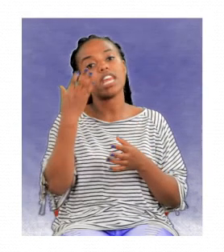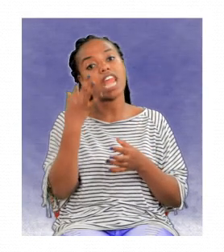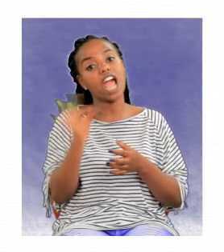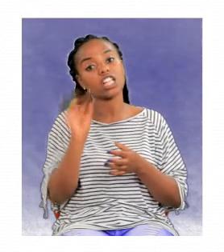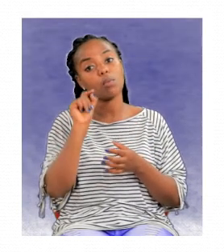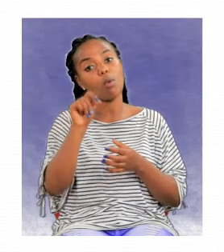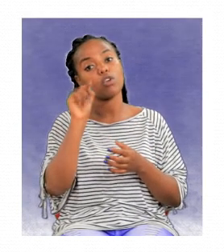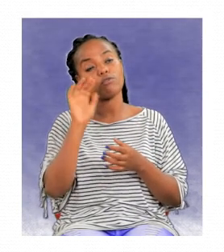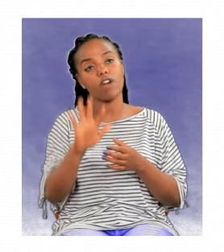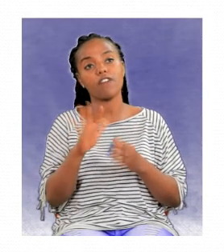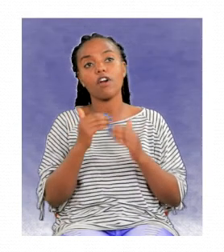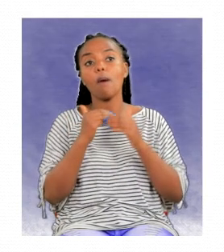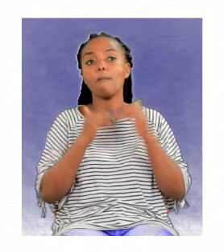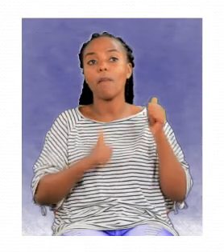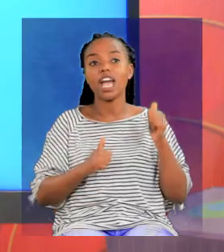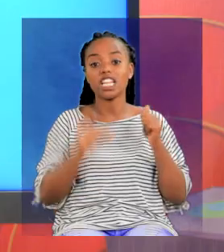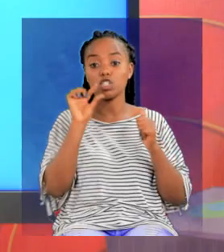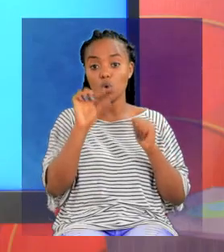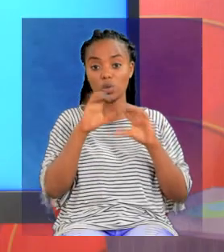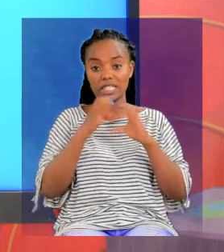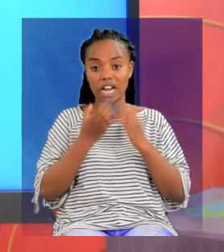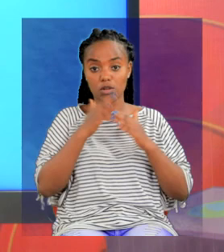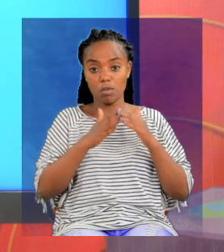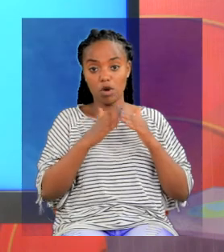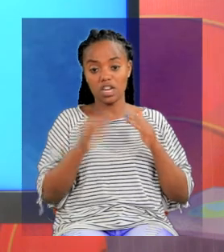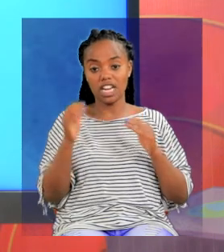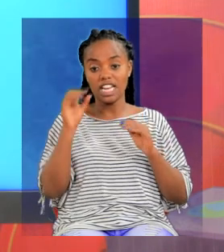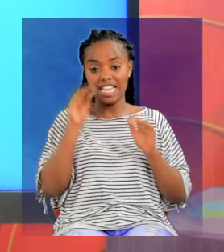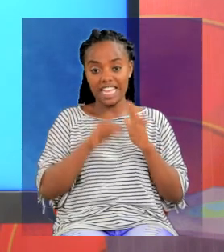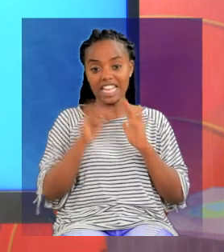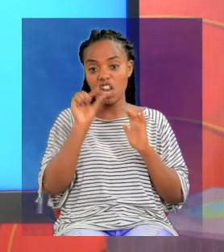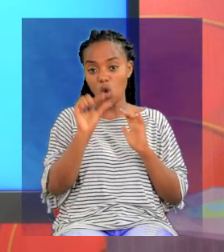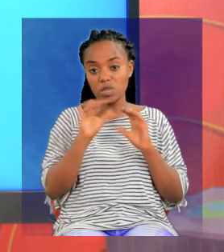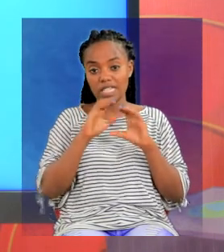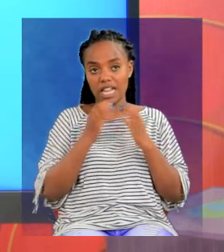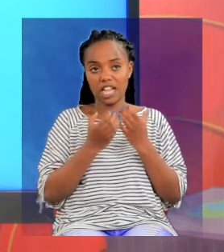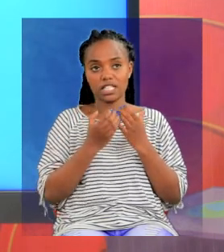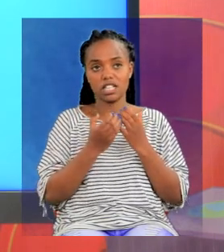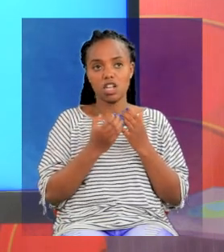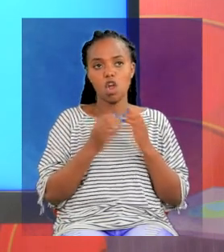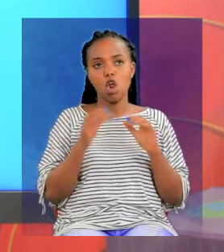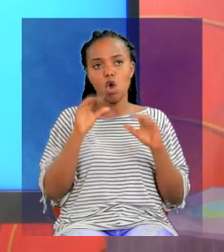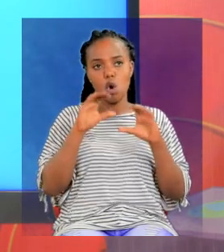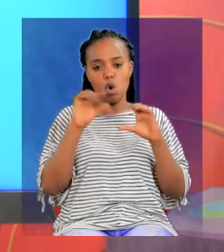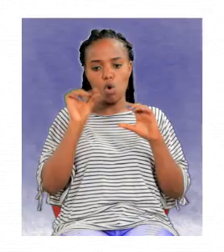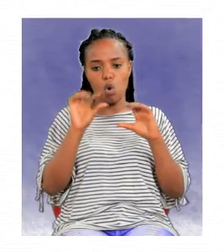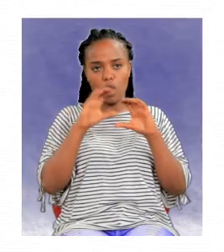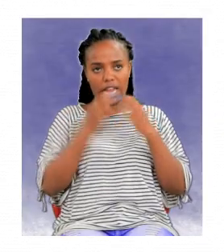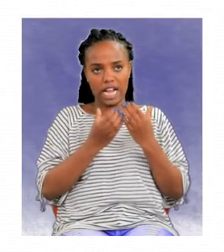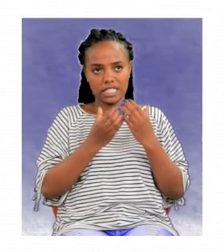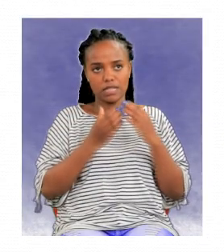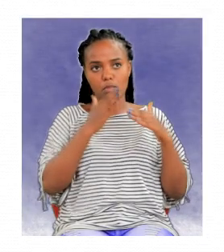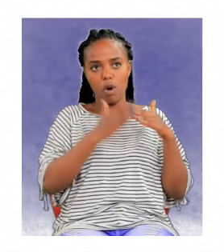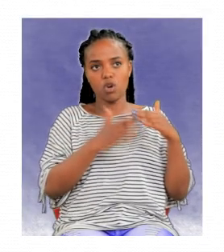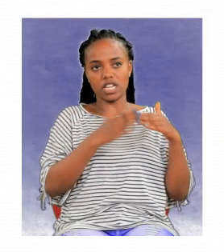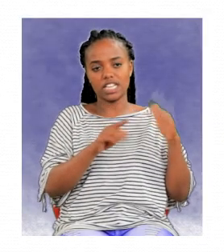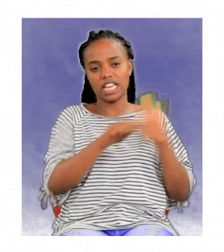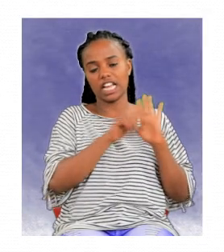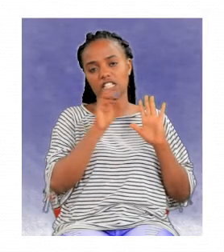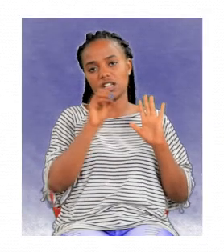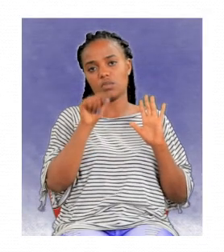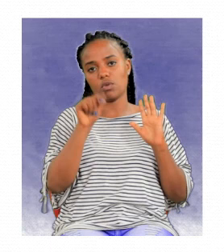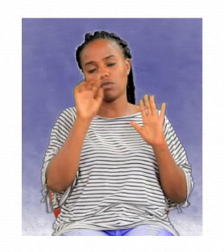19.5, minus the lower class boundary of the lowest class. The lowest class is this one. Its lower class boundary is this,